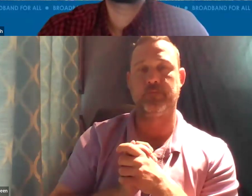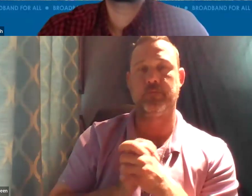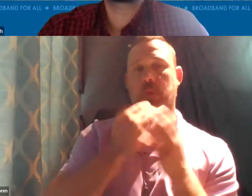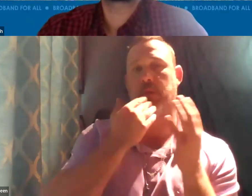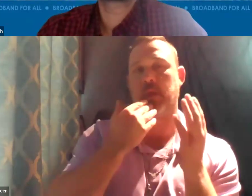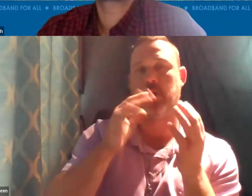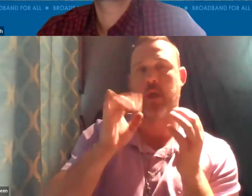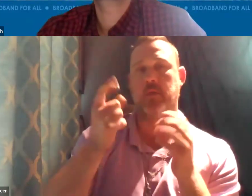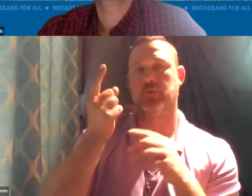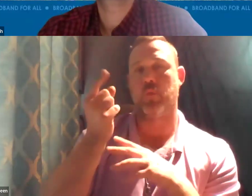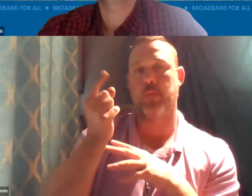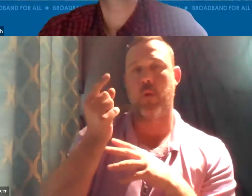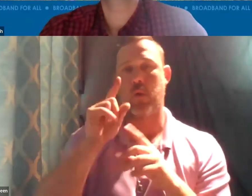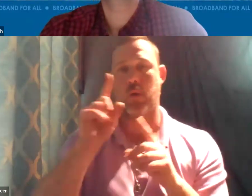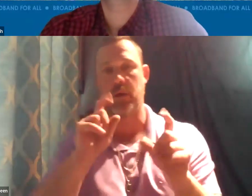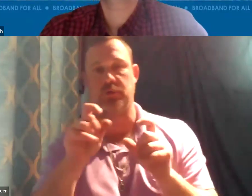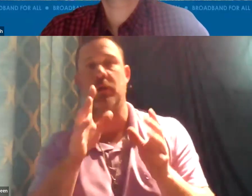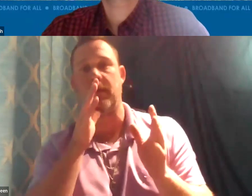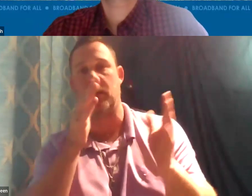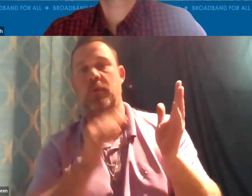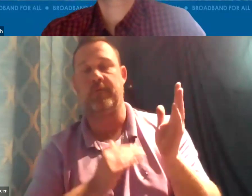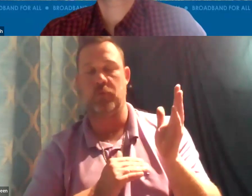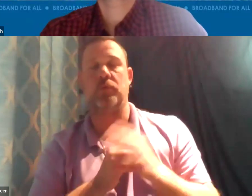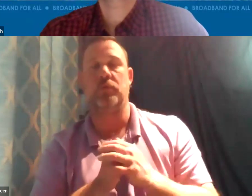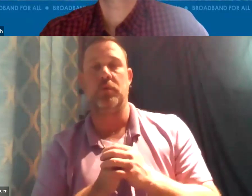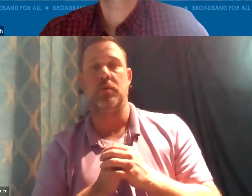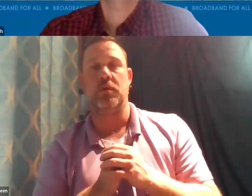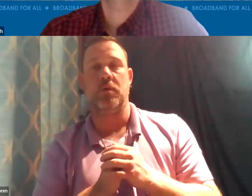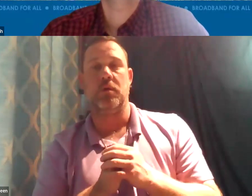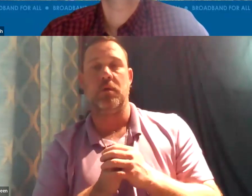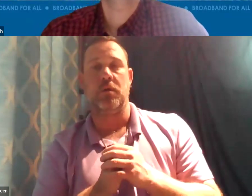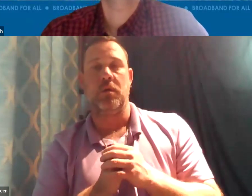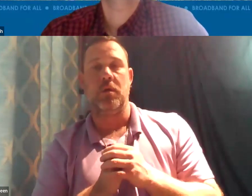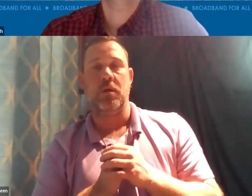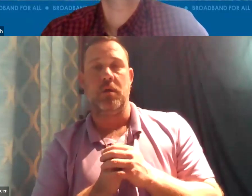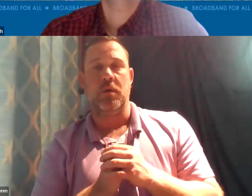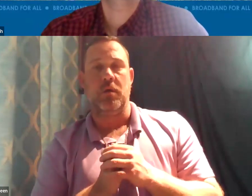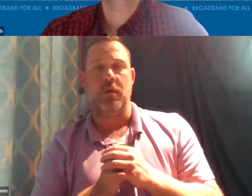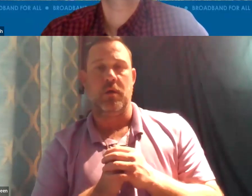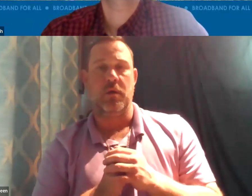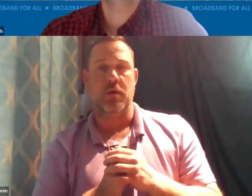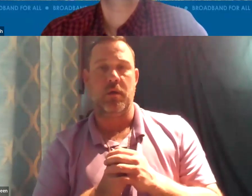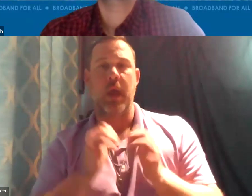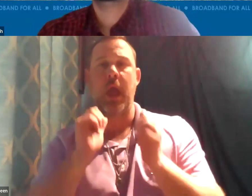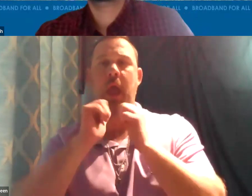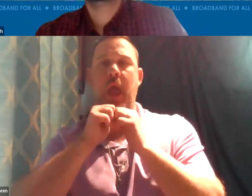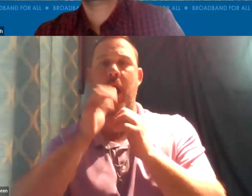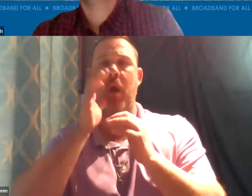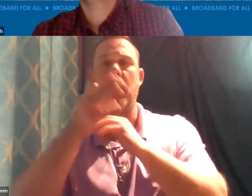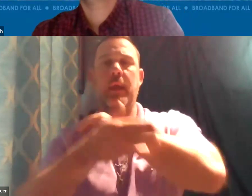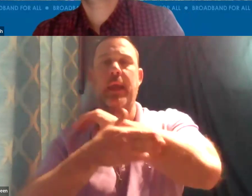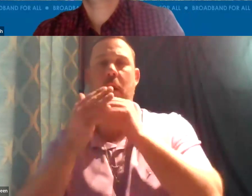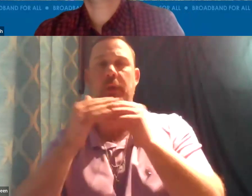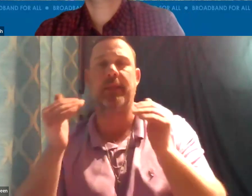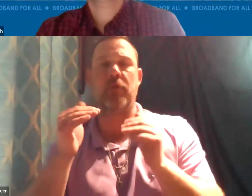Thank you, Alex. And we're going to take one more question. And so again, we'll keep moving through these as we go down. A question on how will the county level applications